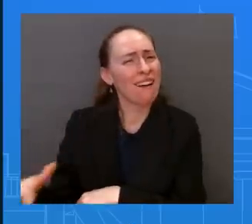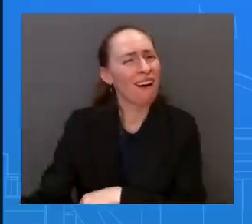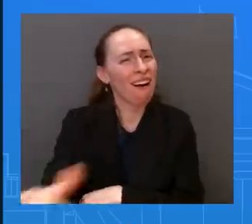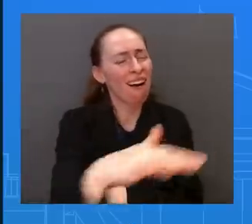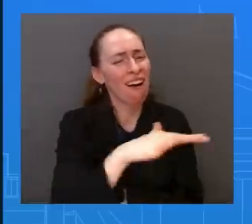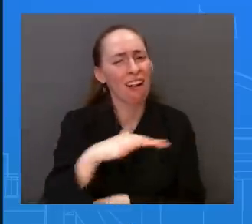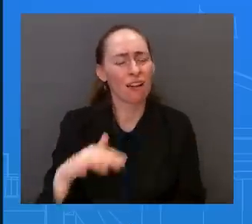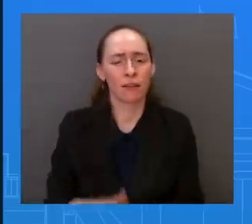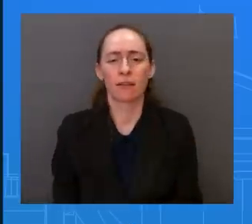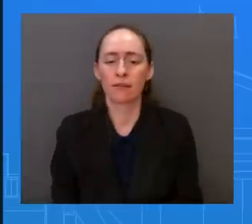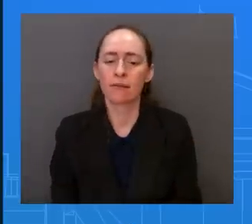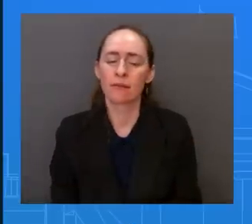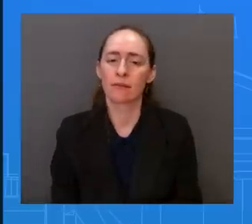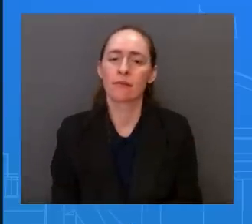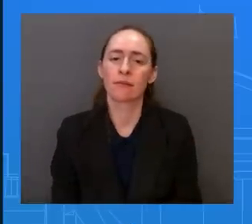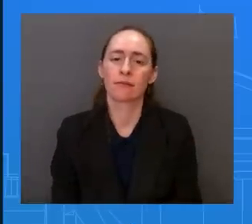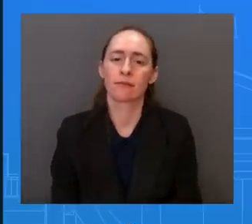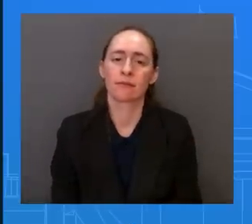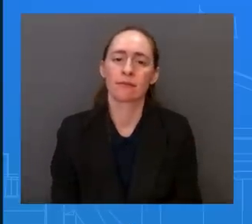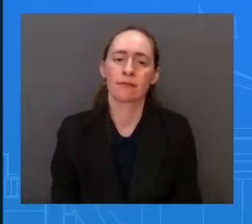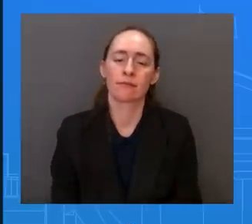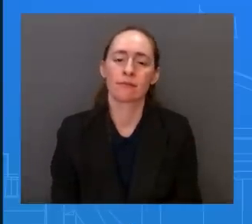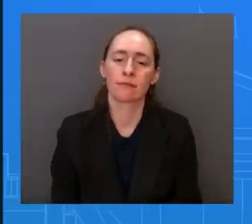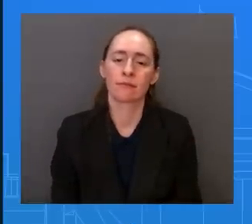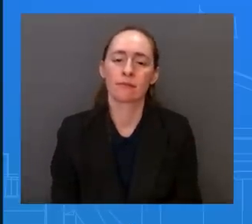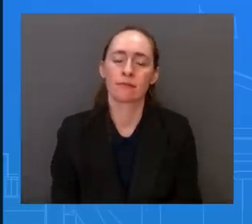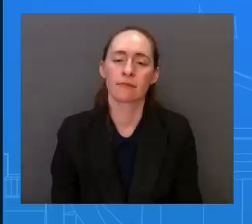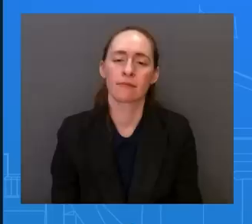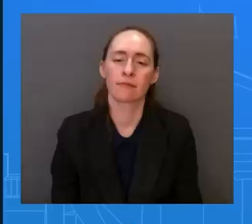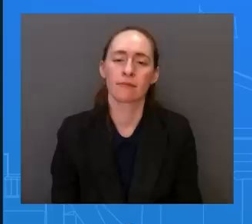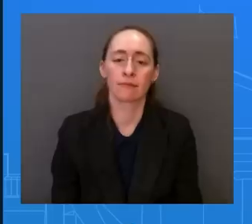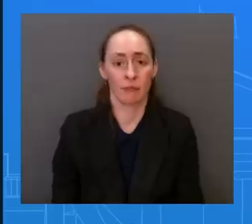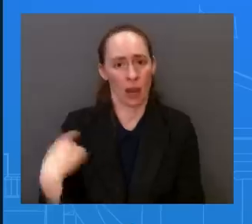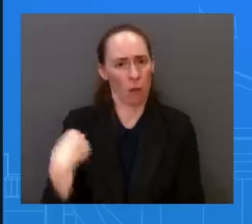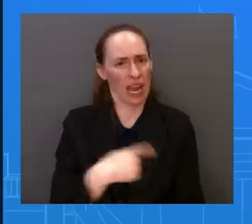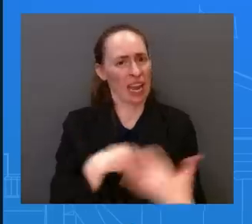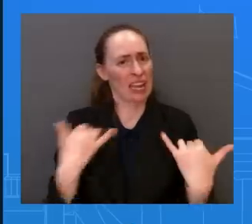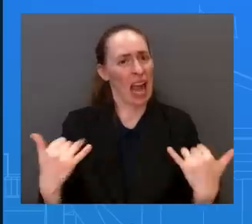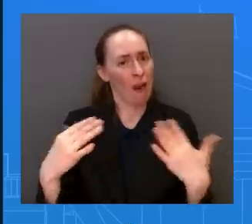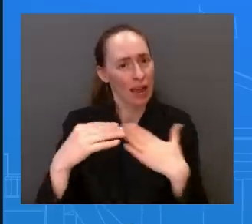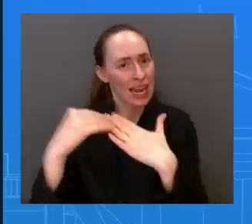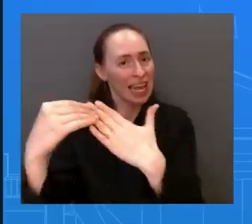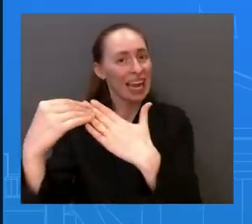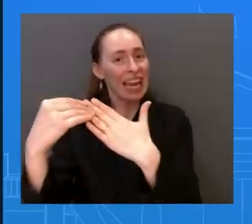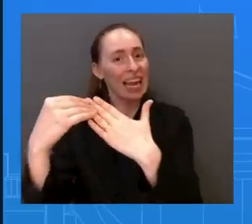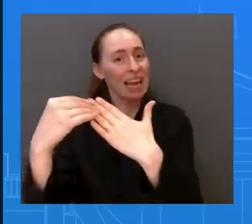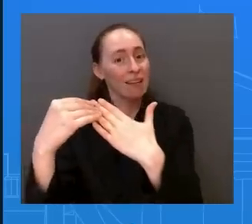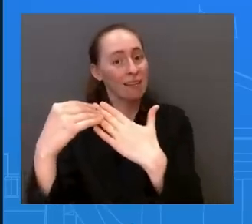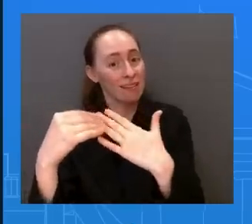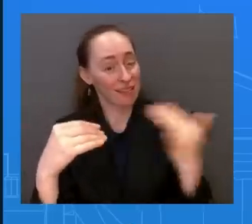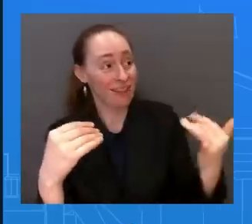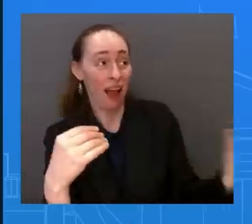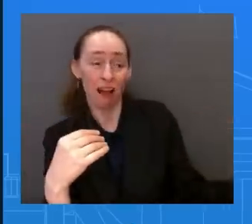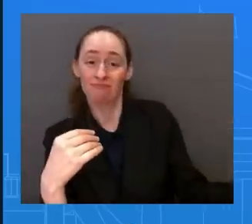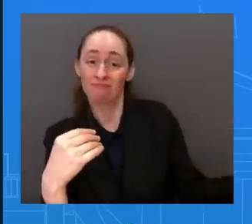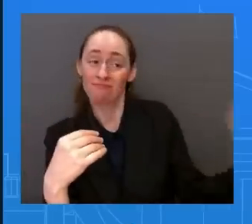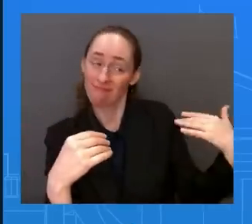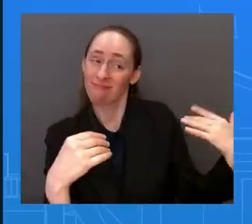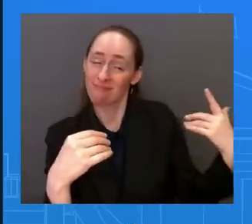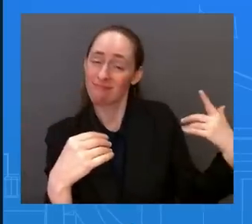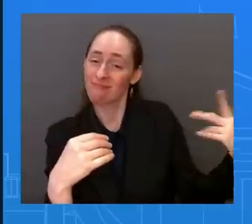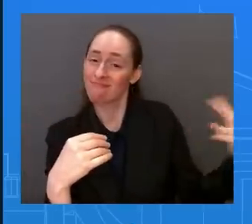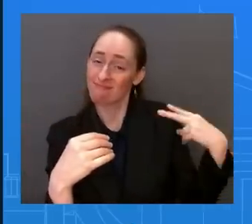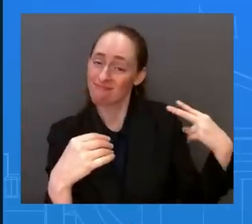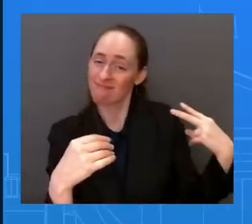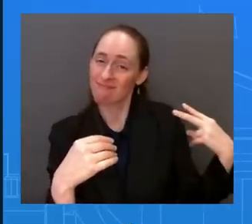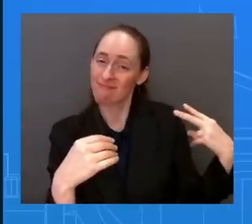leading, and other like-minded countries should both recognize that and also seek opportunities to partner with us.